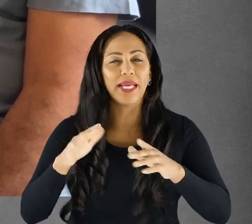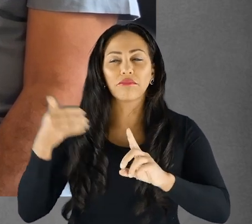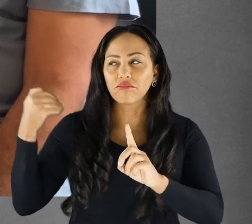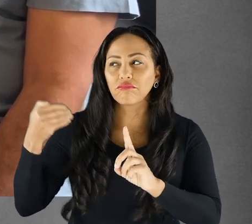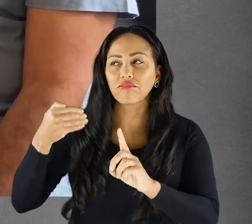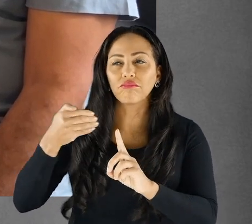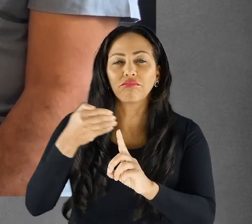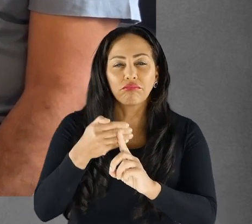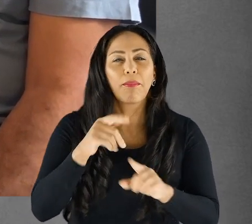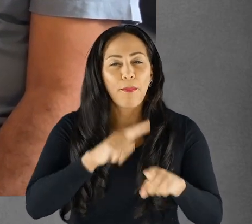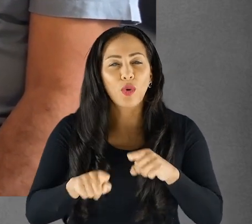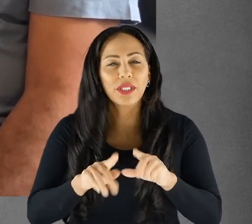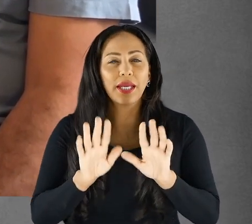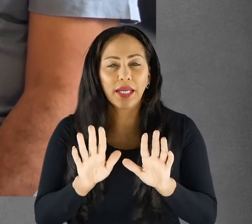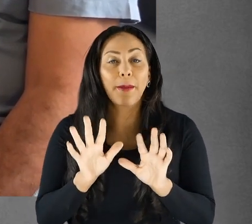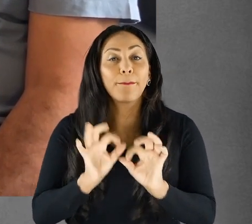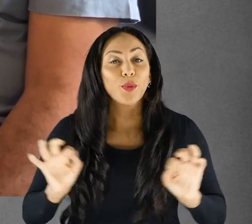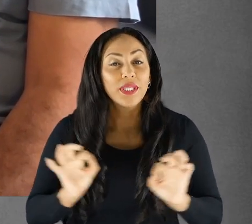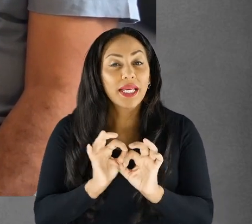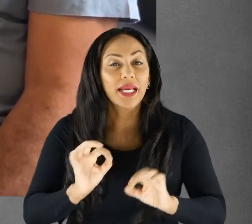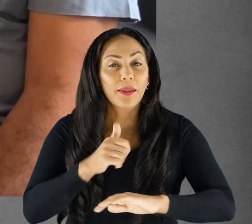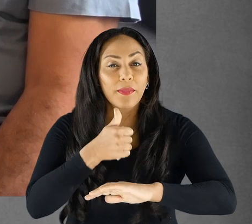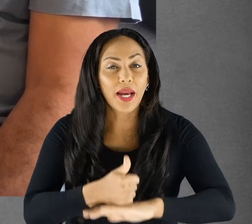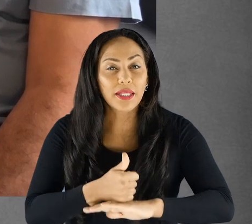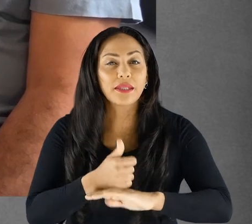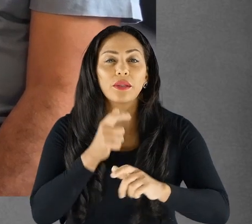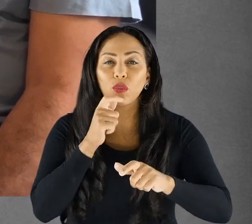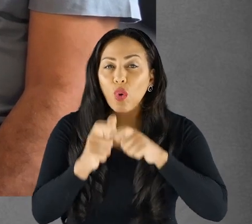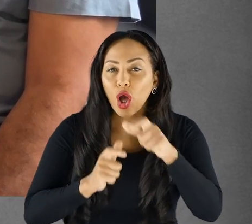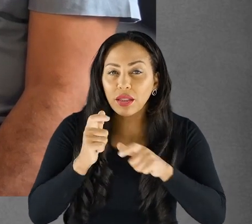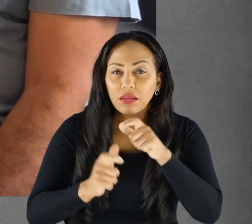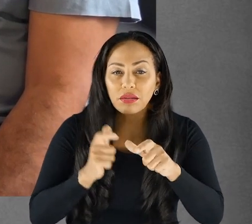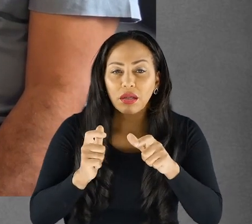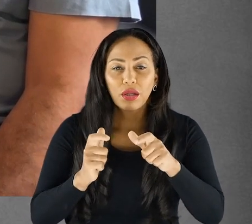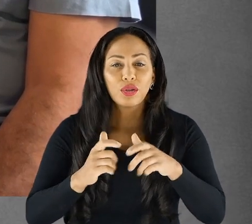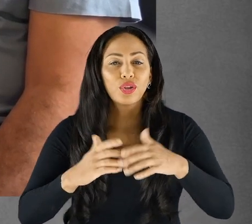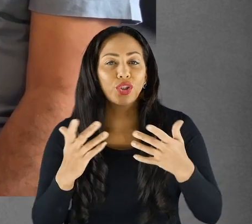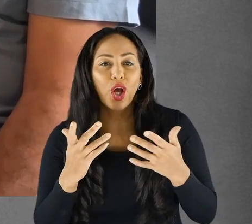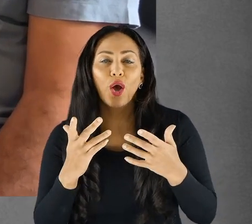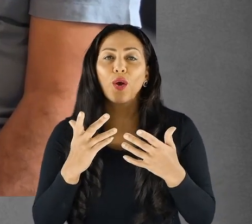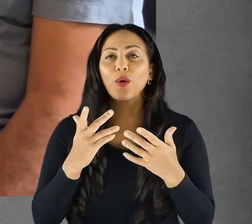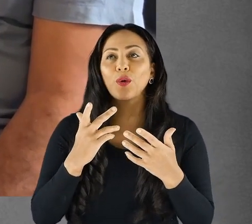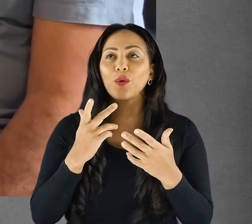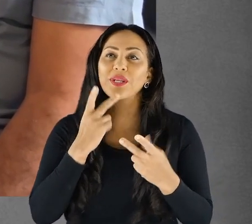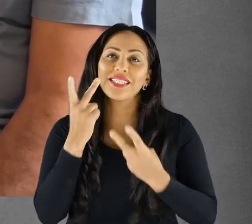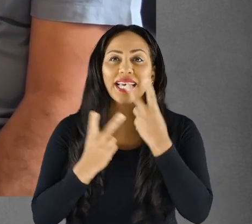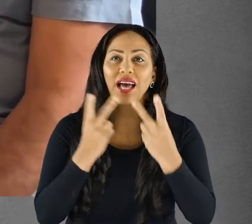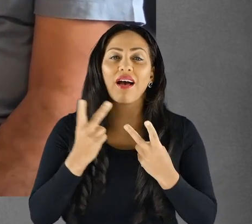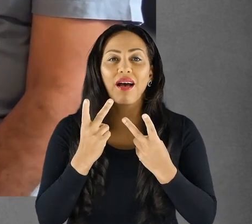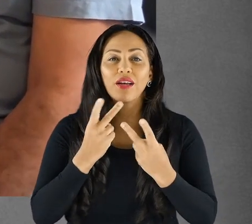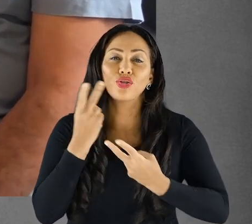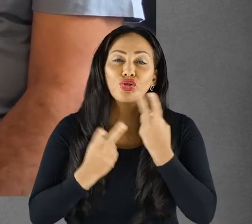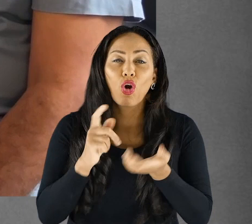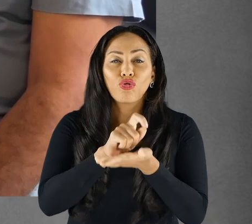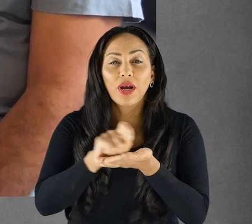done mostly, and that being mostly music-based and words. So moving from kind of singer-songwriter into